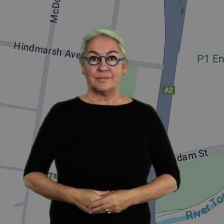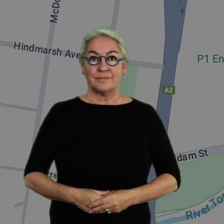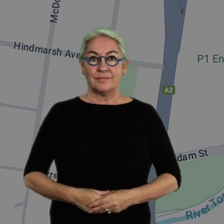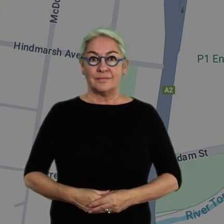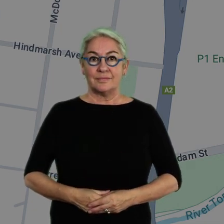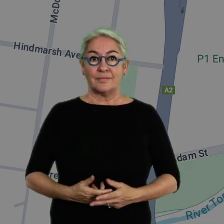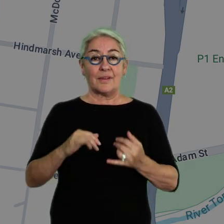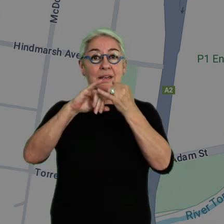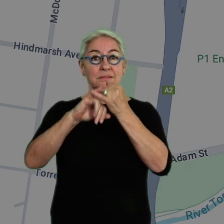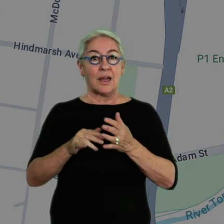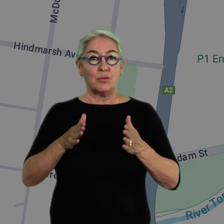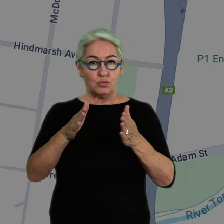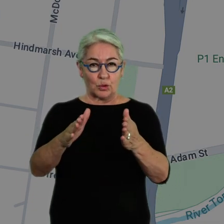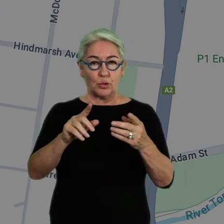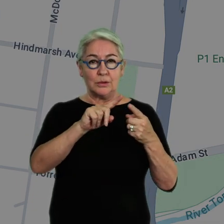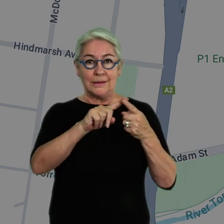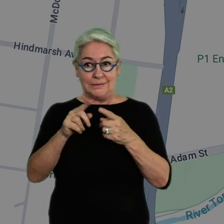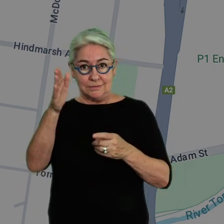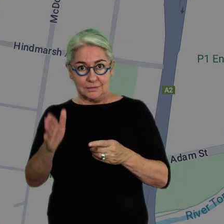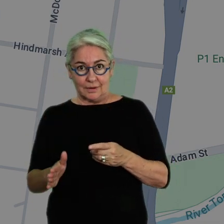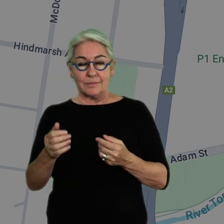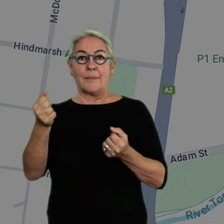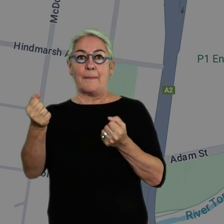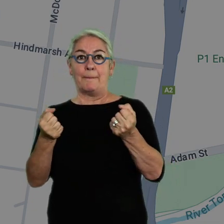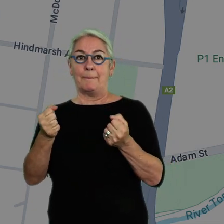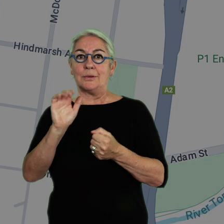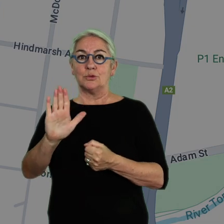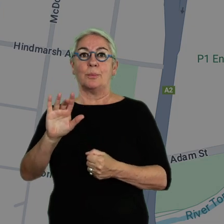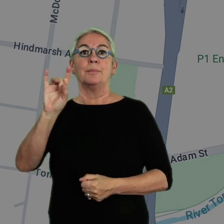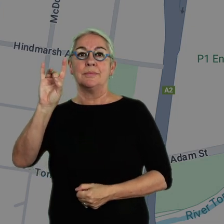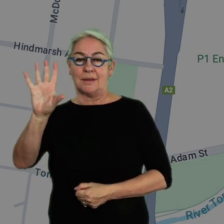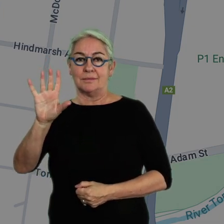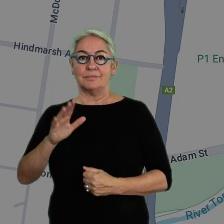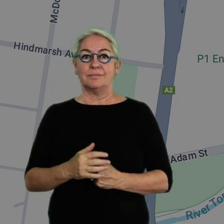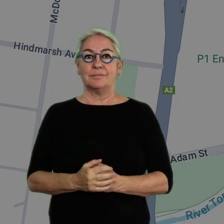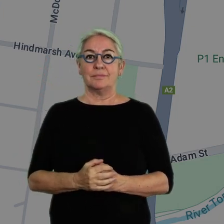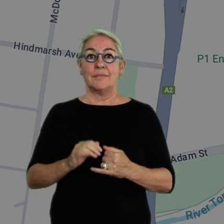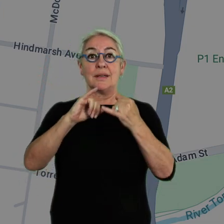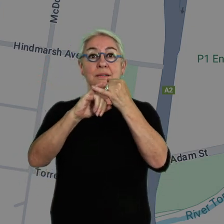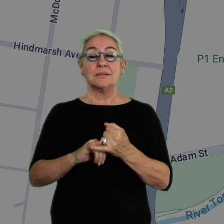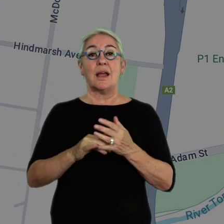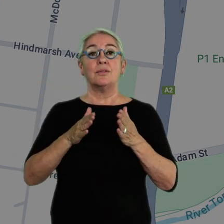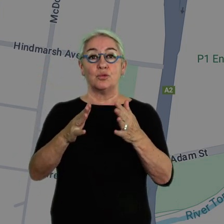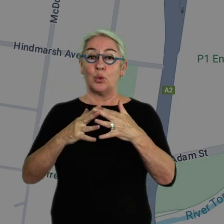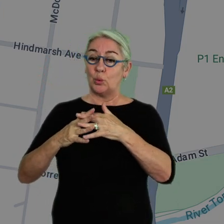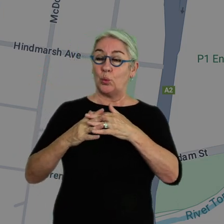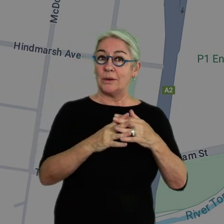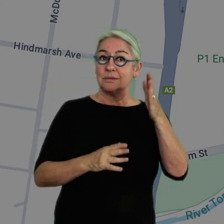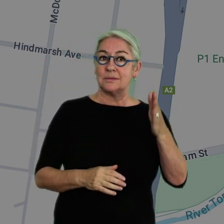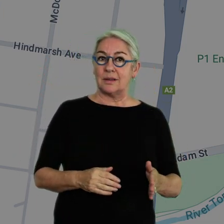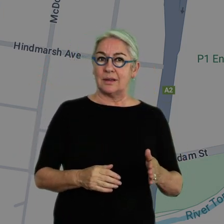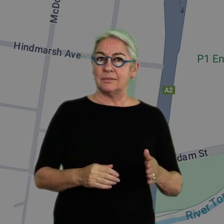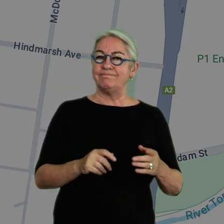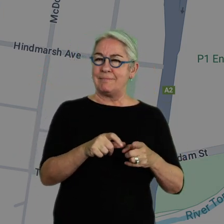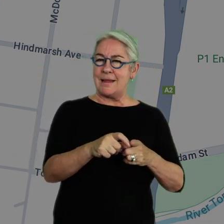The closest stop on South Road East is Bus Stop 10. However, crossing South Road from the west is difficult, so the best stop is Stop 12 on